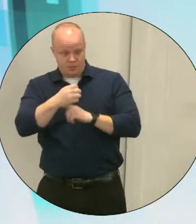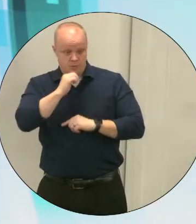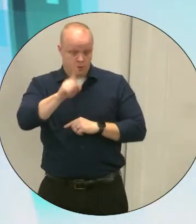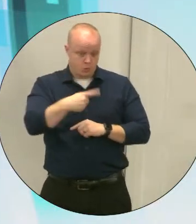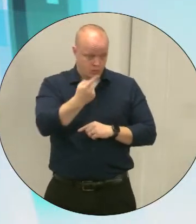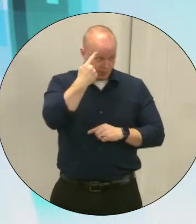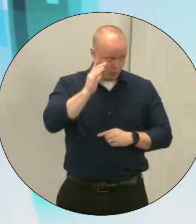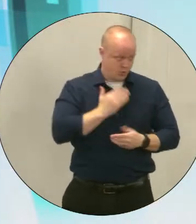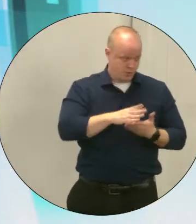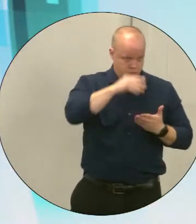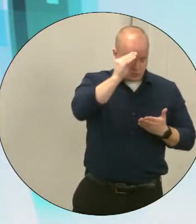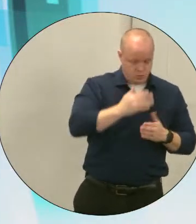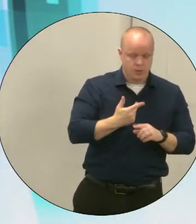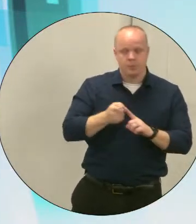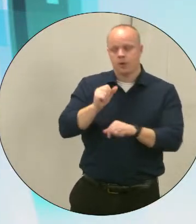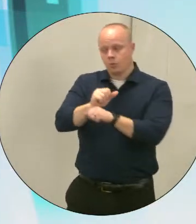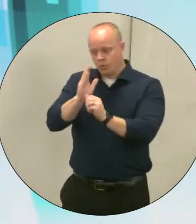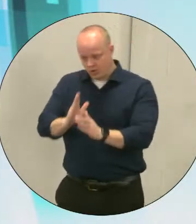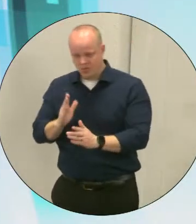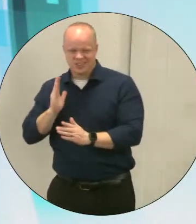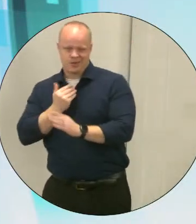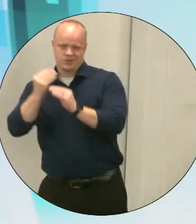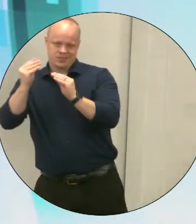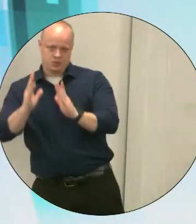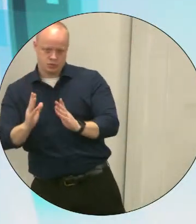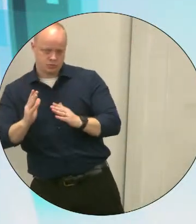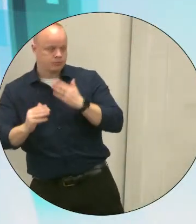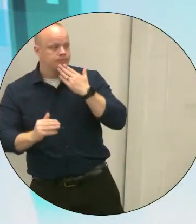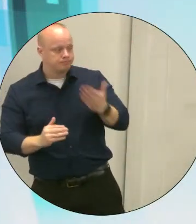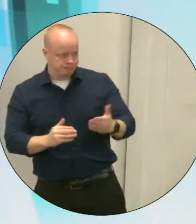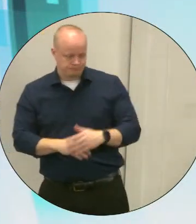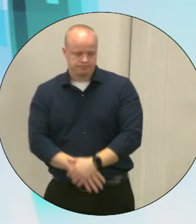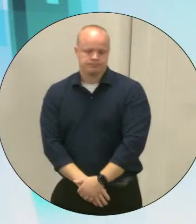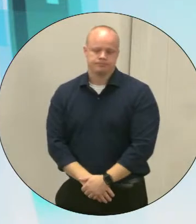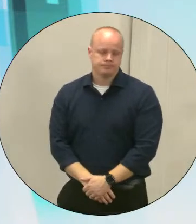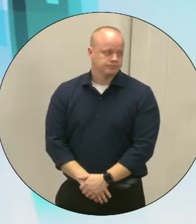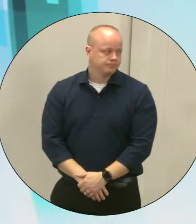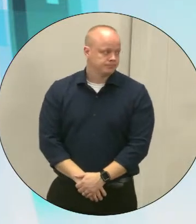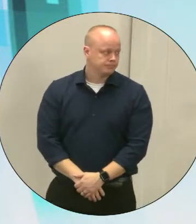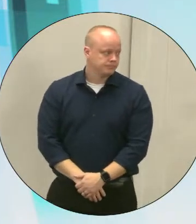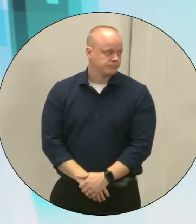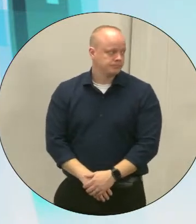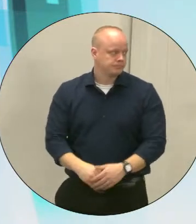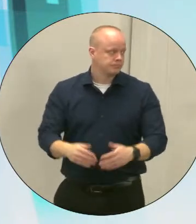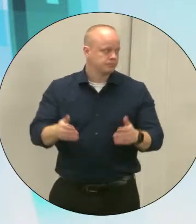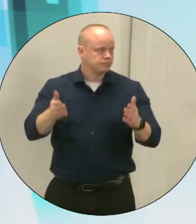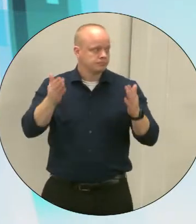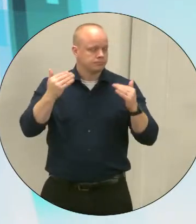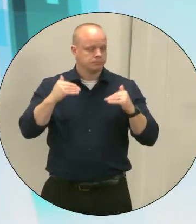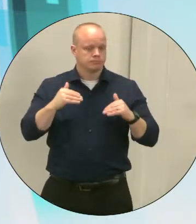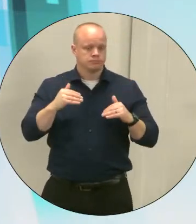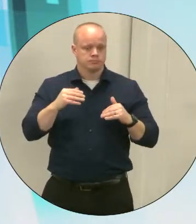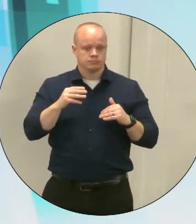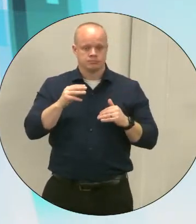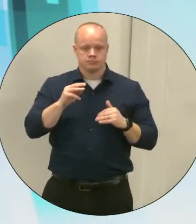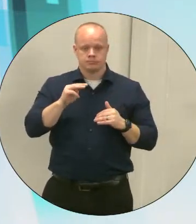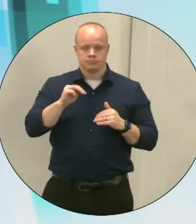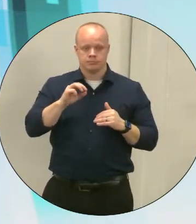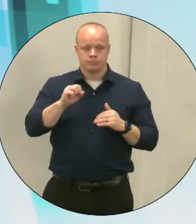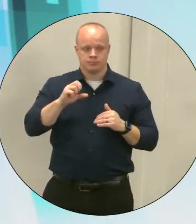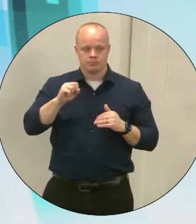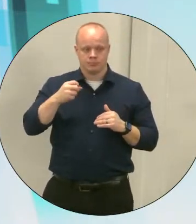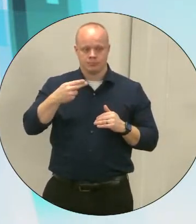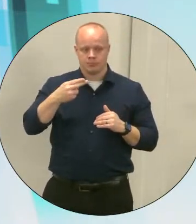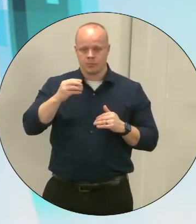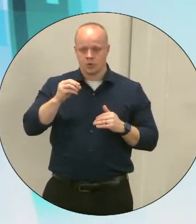our students, but for our workers, our teachers. Thank you. Have a great night. Thank you. After Mr. Frazee, Ms. Schuman, and that would